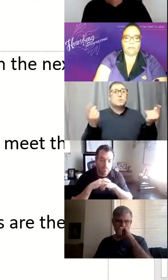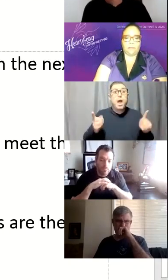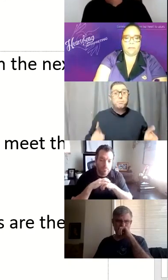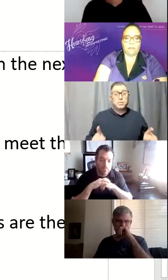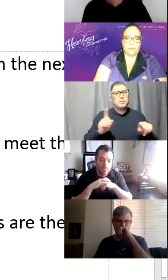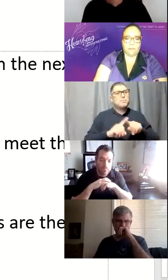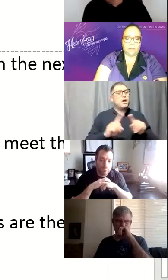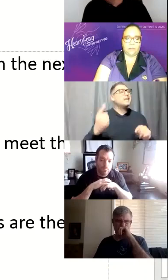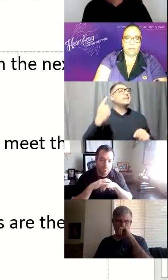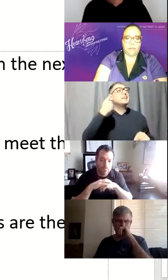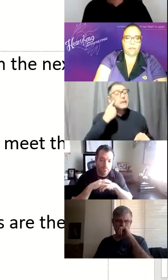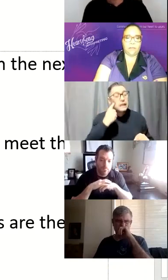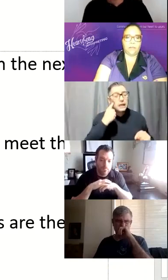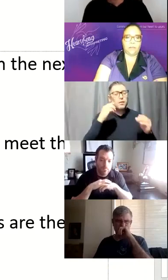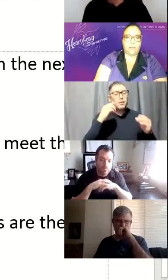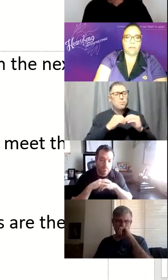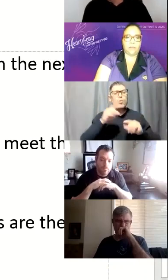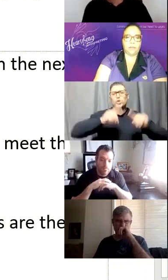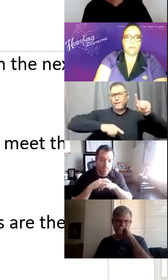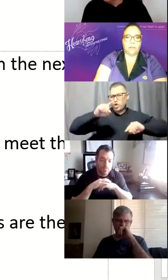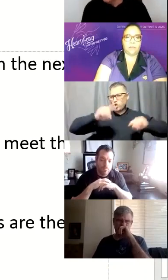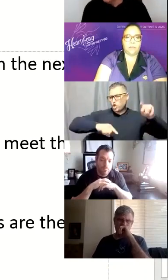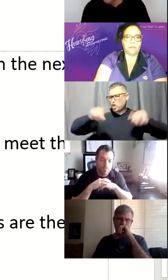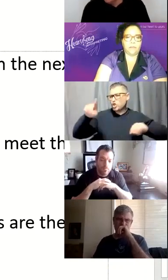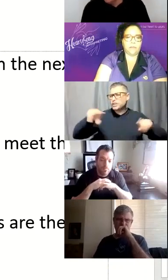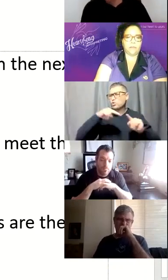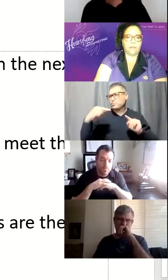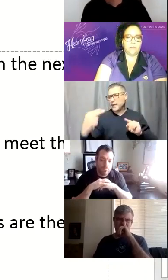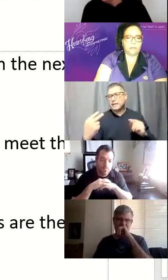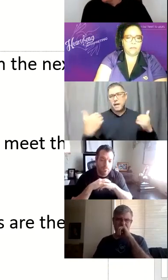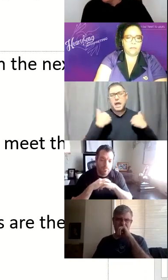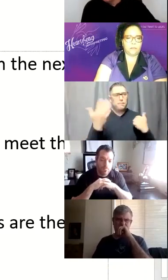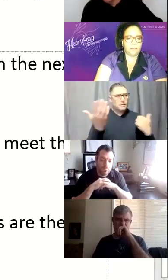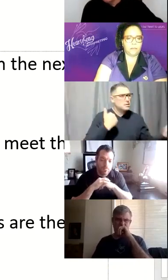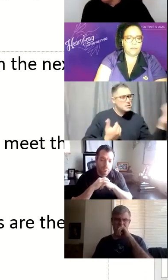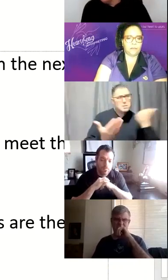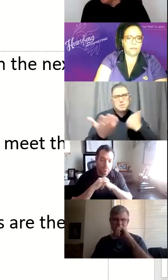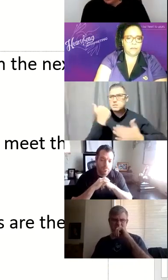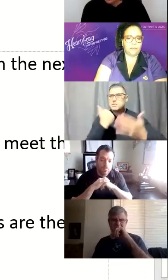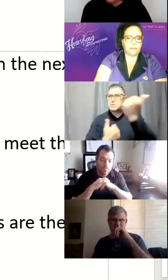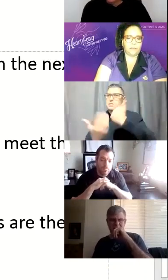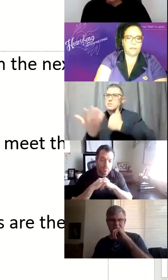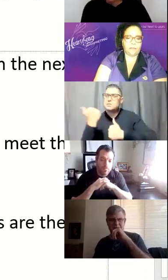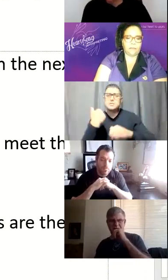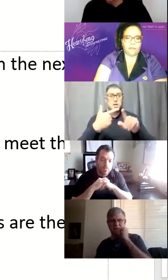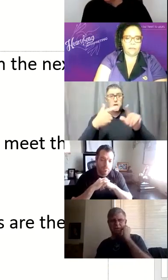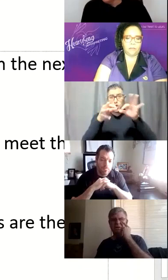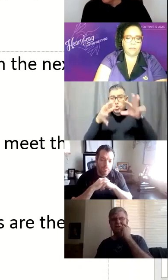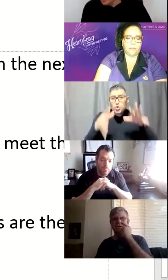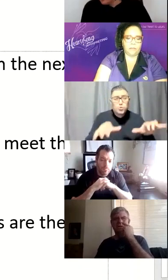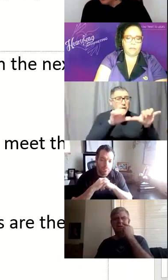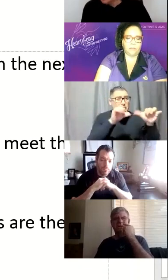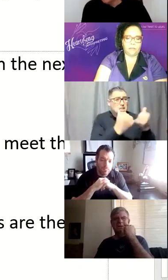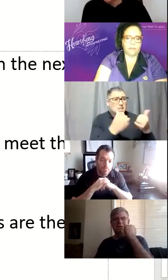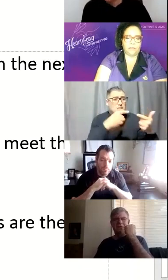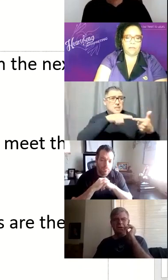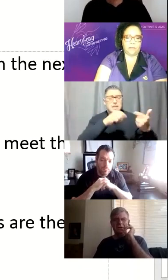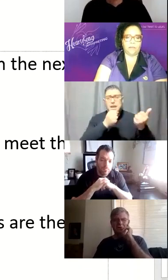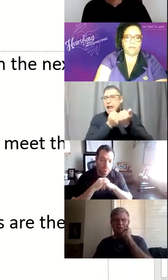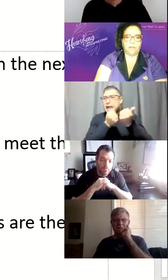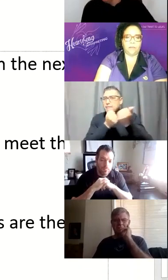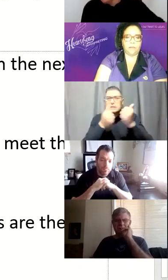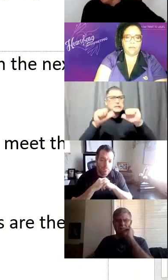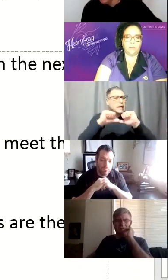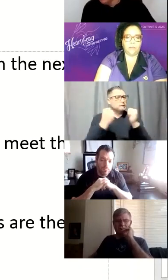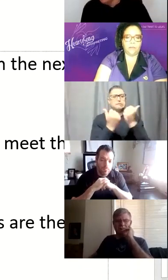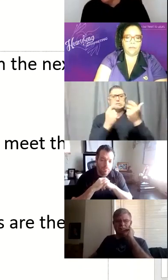I think the more diverse perspectives that we have, whether it's coming from an interpreting agency, an advocacy